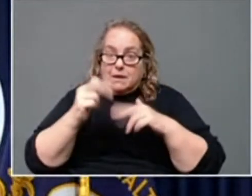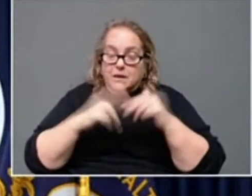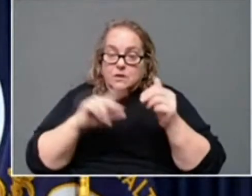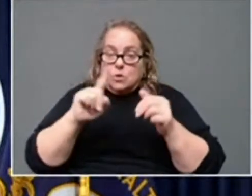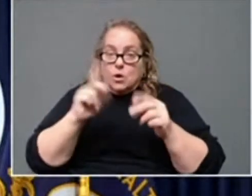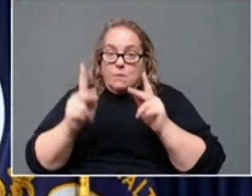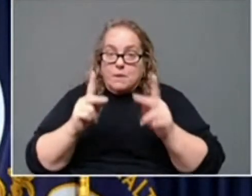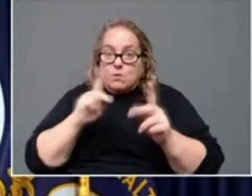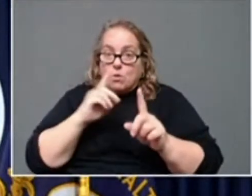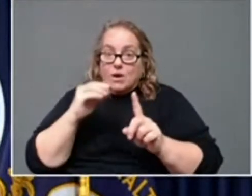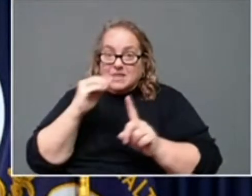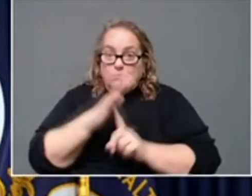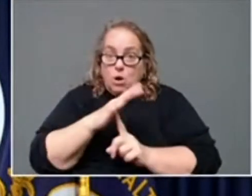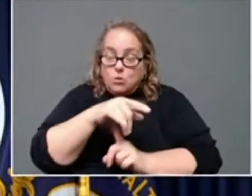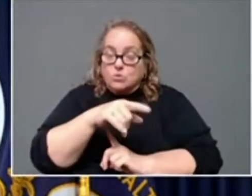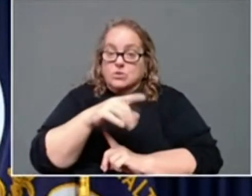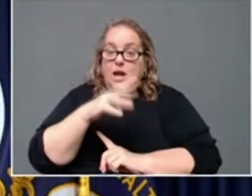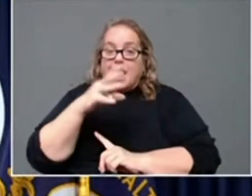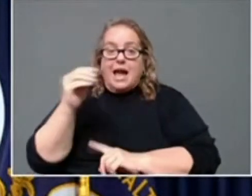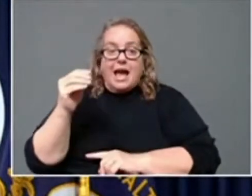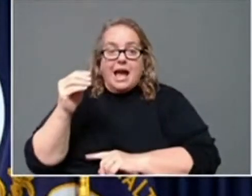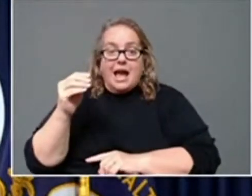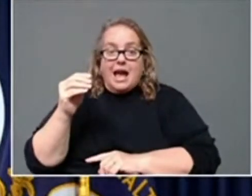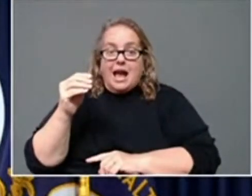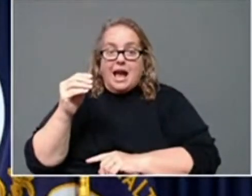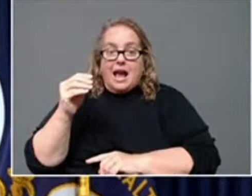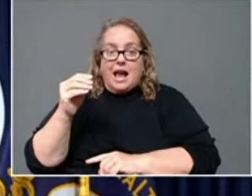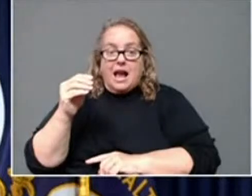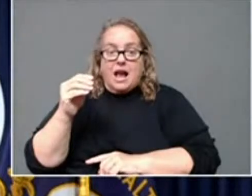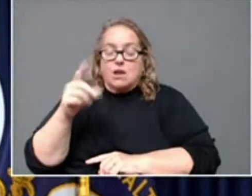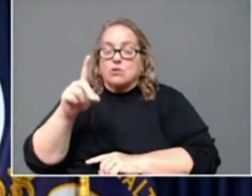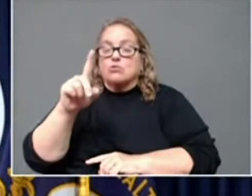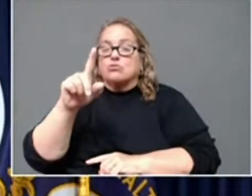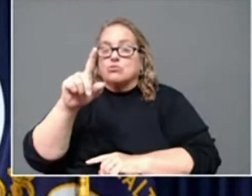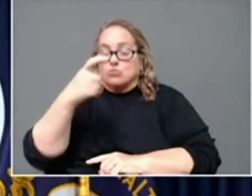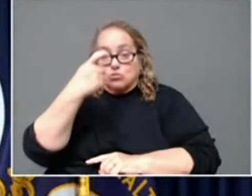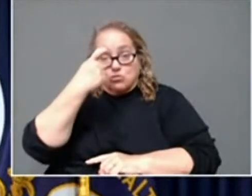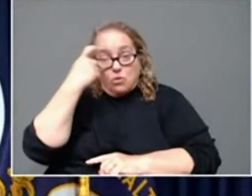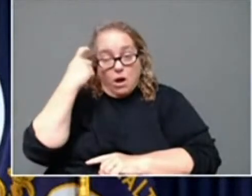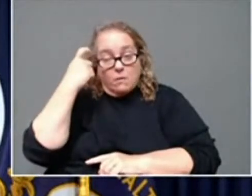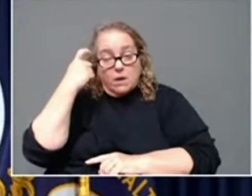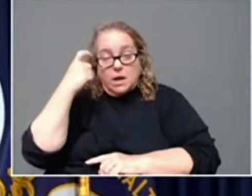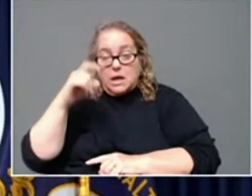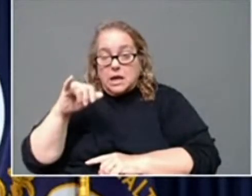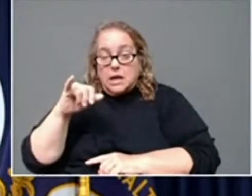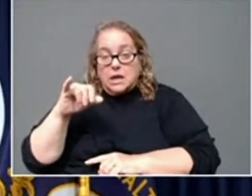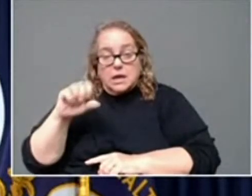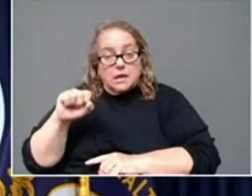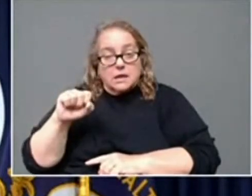to, and then there's the trauma is going